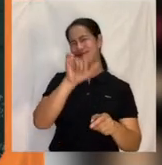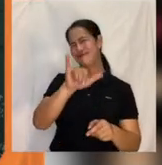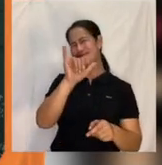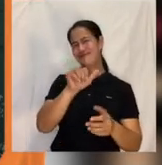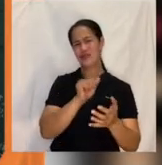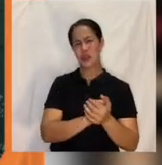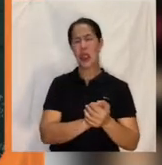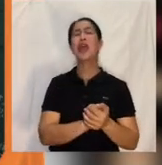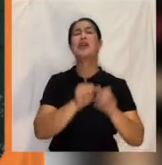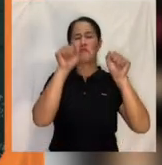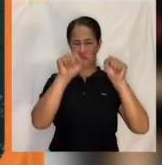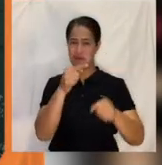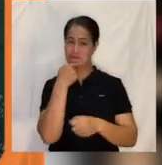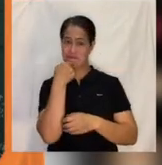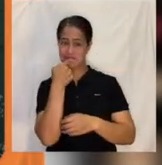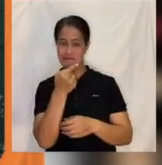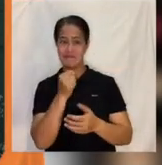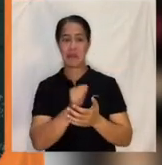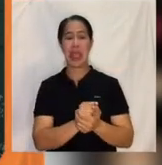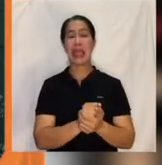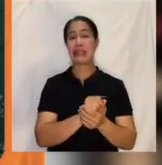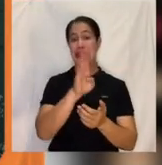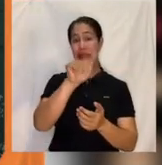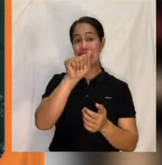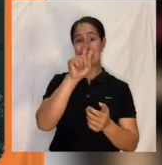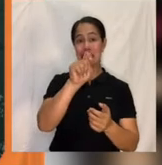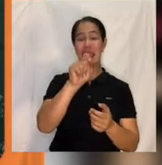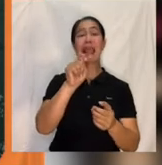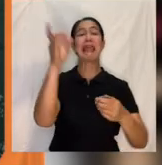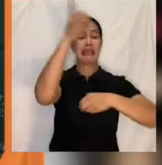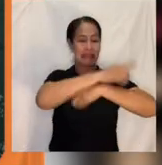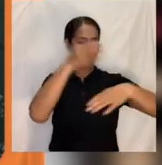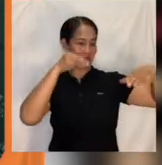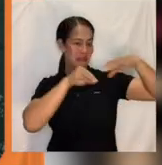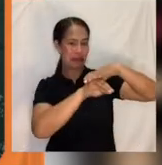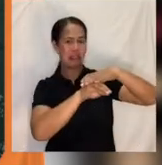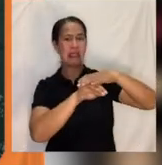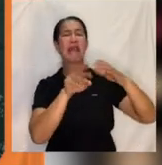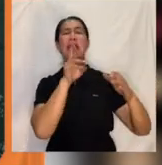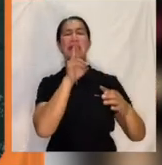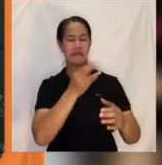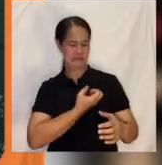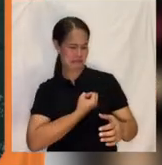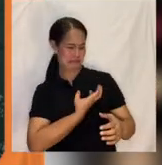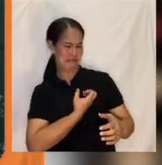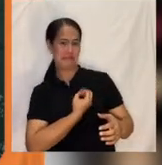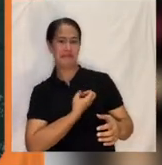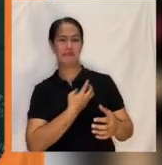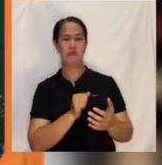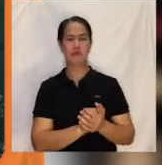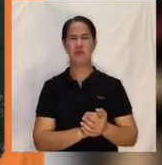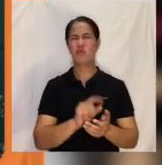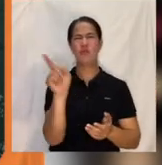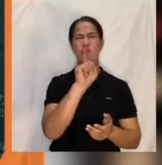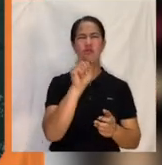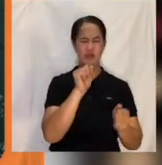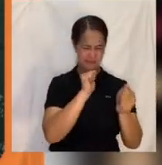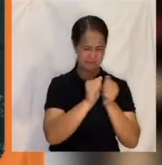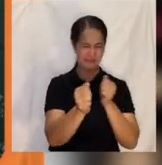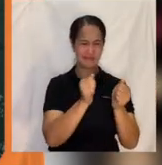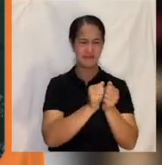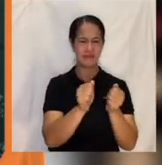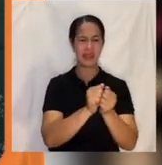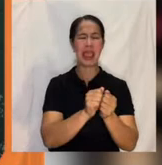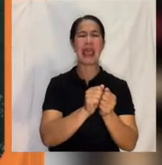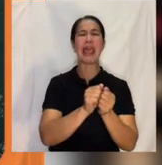Alright, so we can say the bats in the dark cave are scary. So what's the meaning